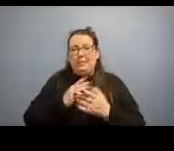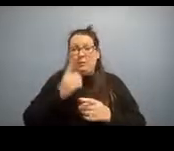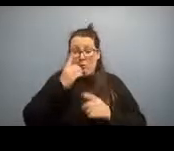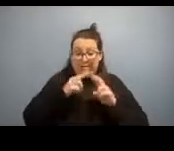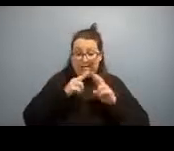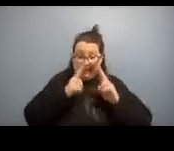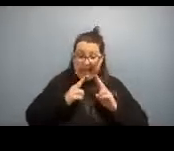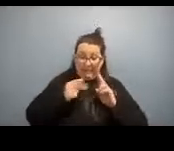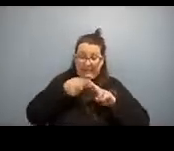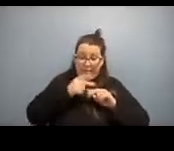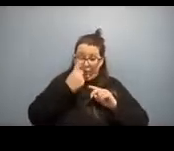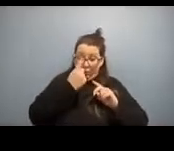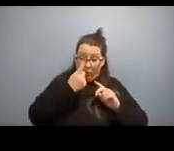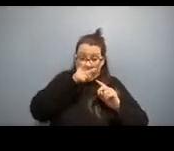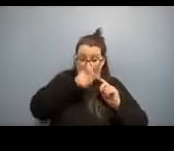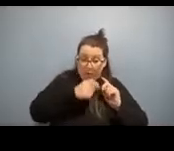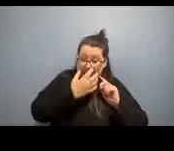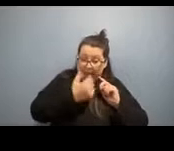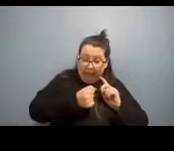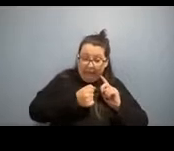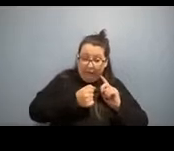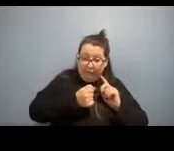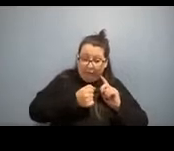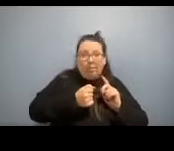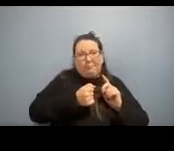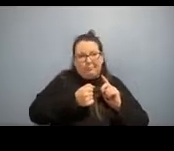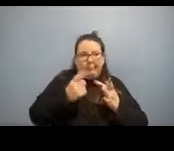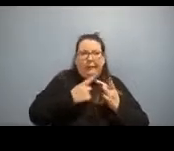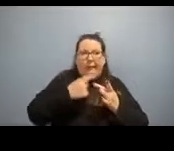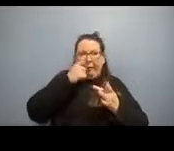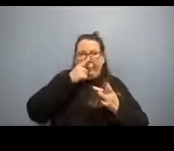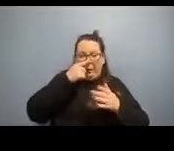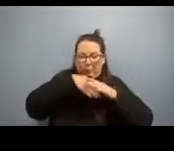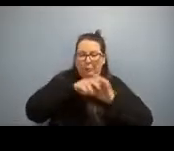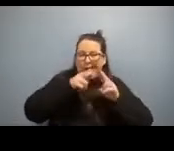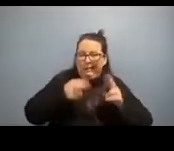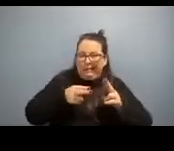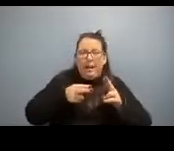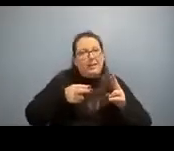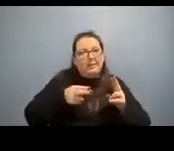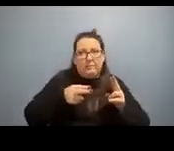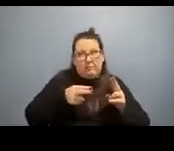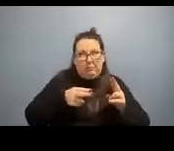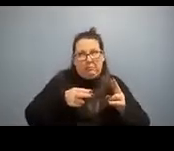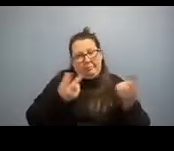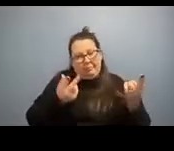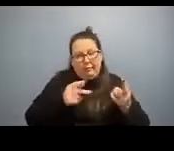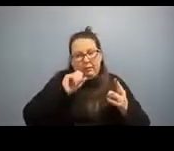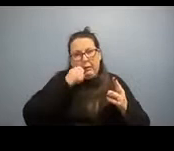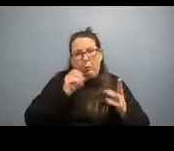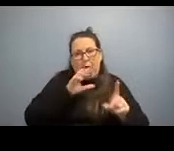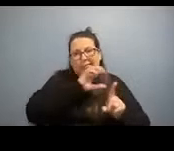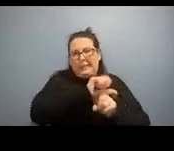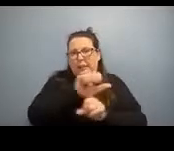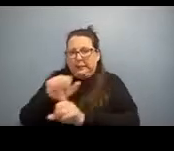one person gets it, everybody else is more likely than not going to get it. So there's a lot of, I guess, people are encouraged,